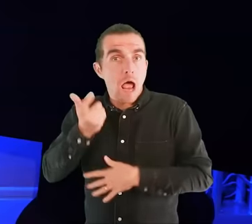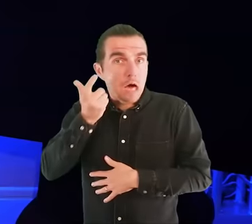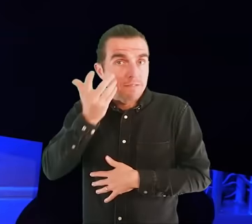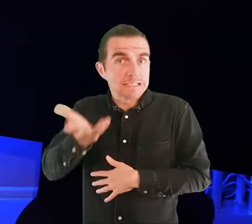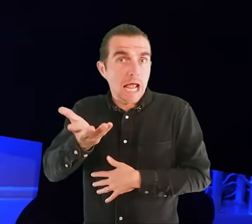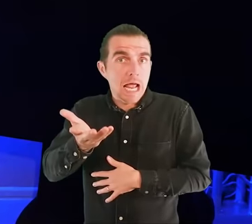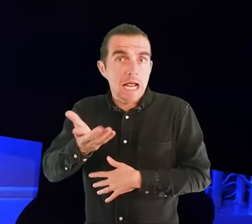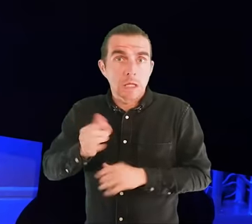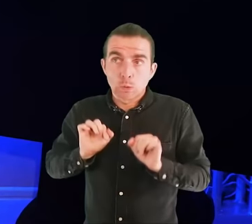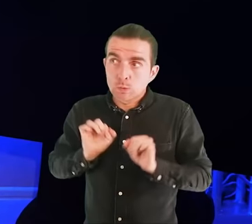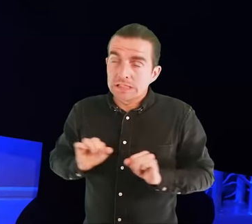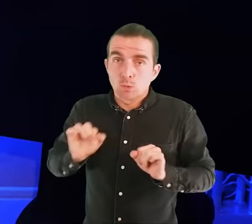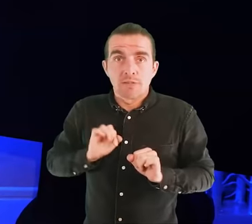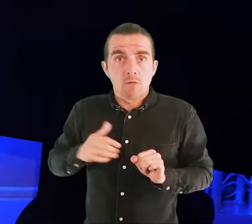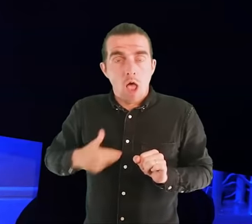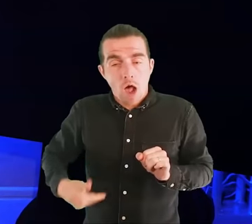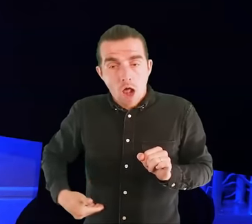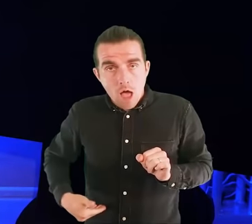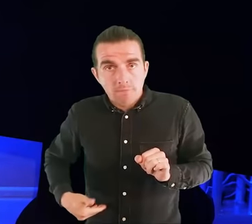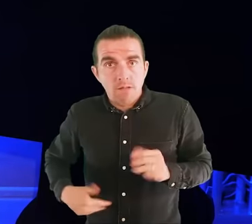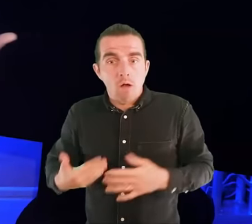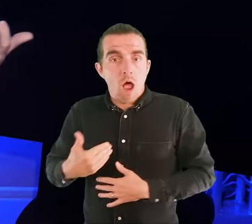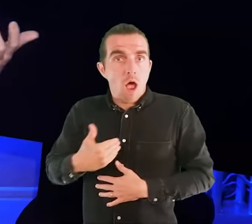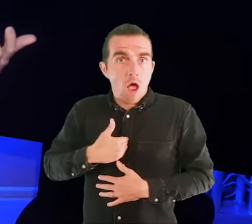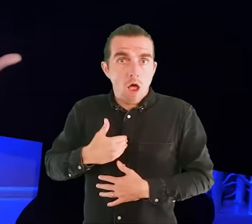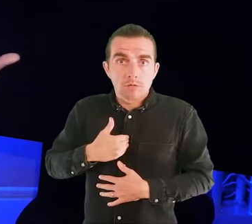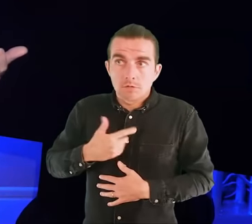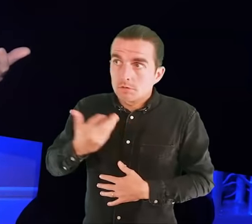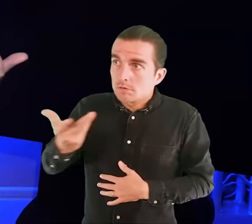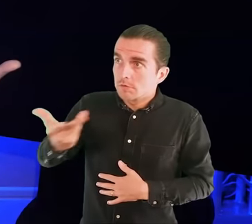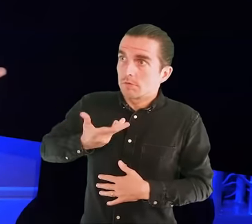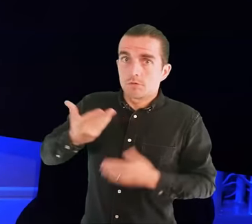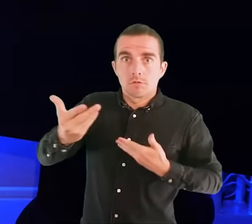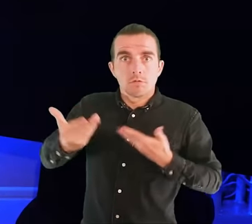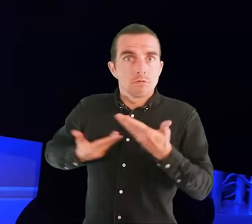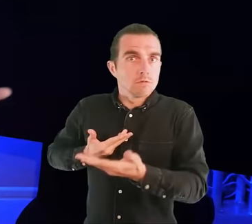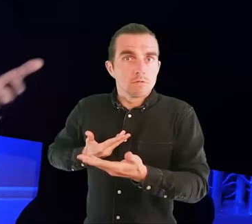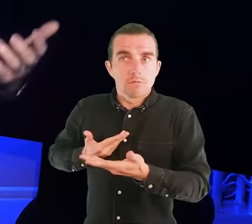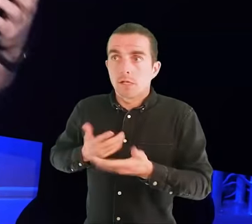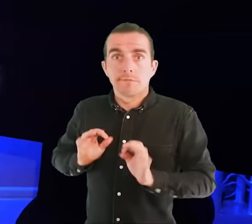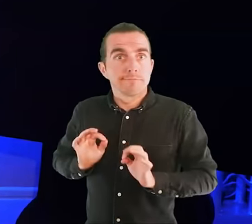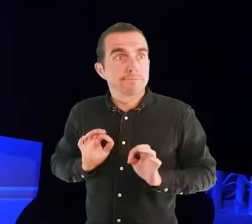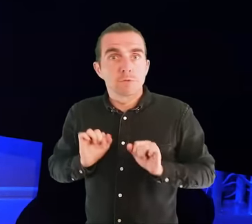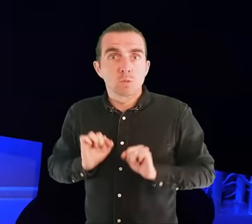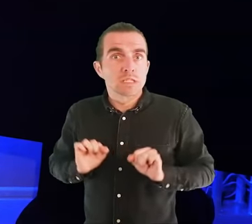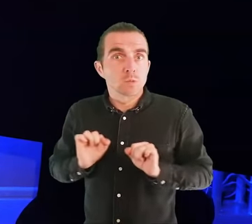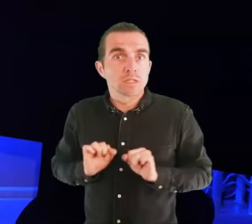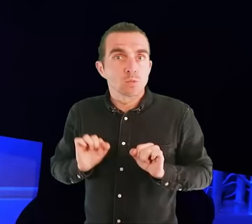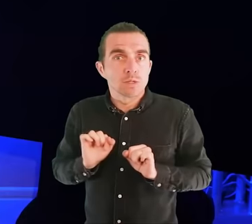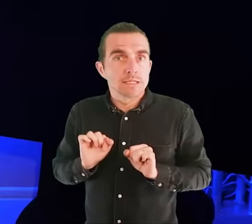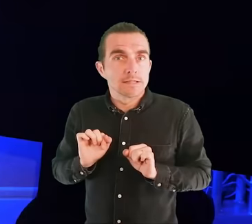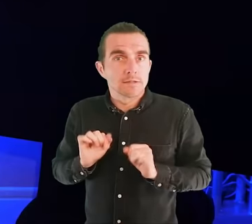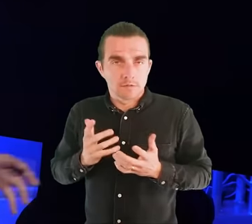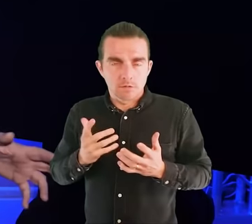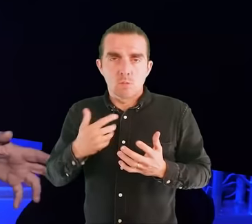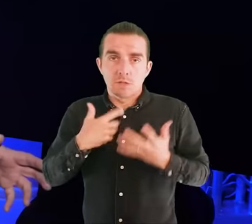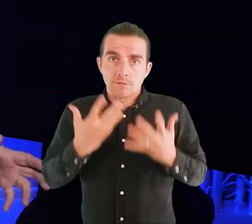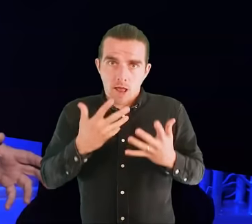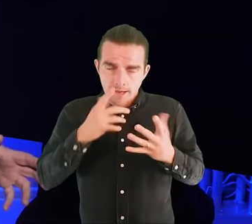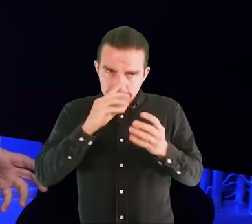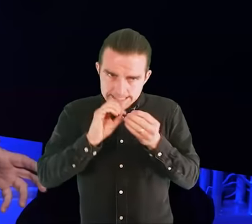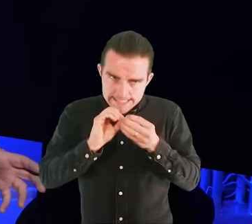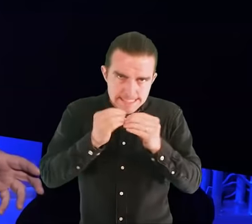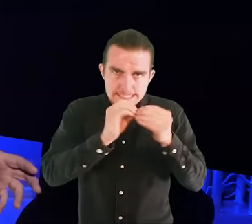using different organ regeneration technologies developed by companies such as LightGenesis, United Therapeutics, and many